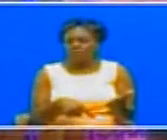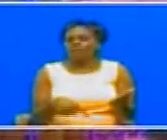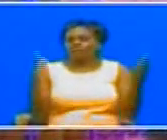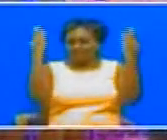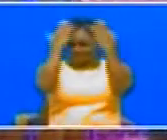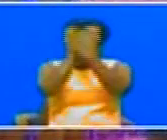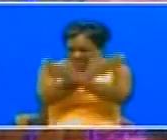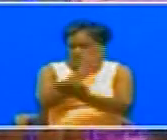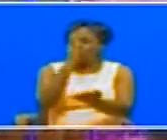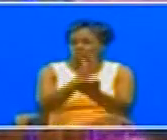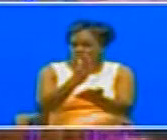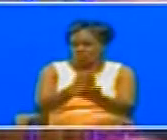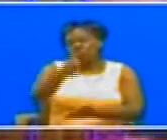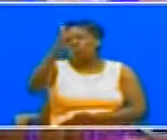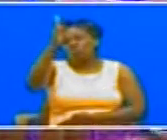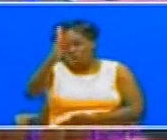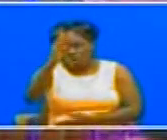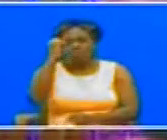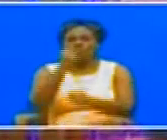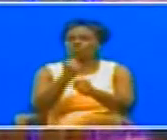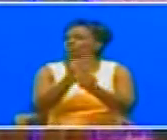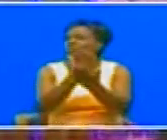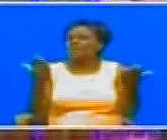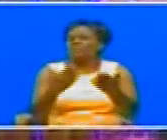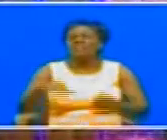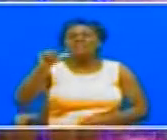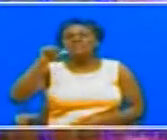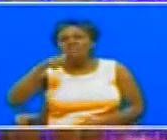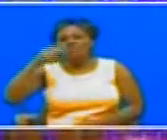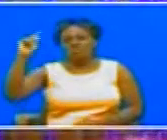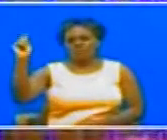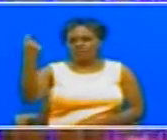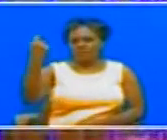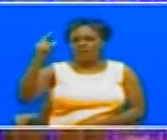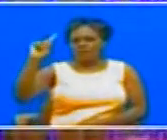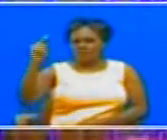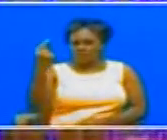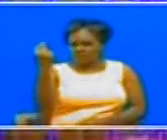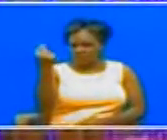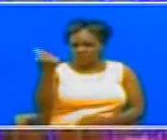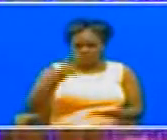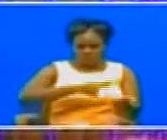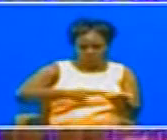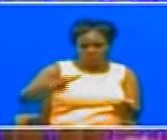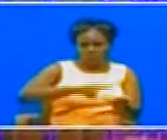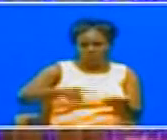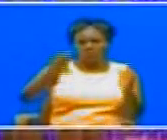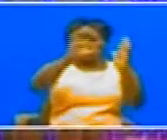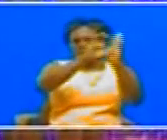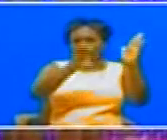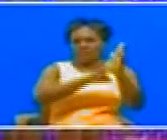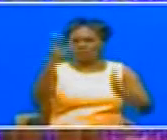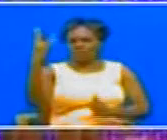darkness, God is going to do something new in Kenya. The first few verses of chapter 43 of Isaiah